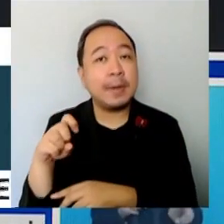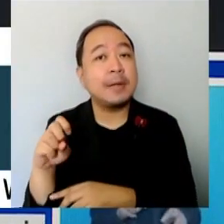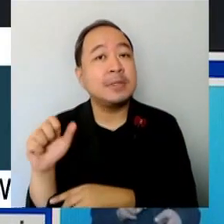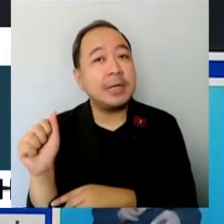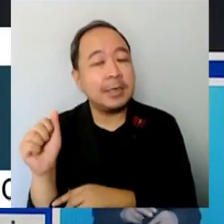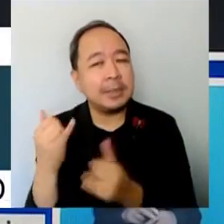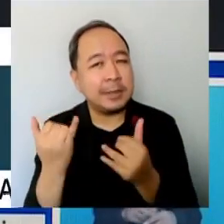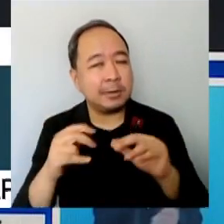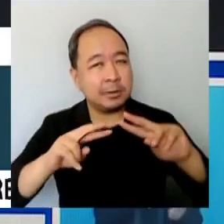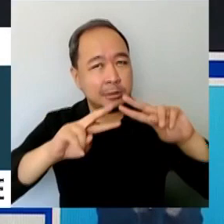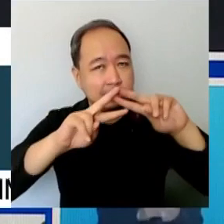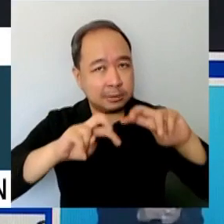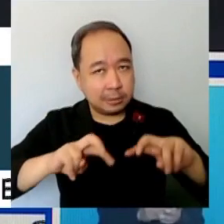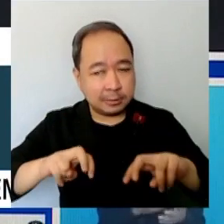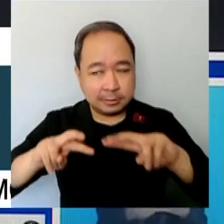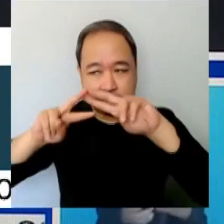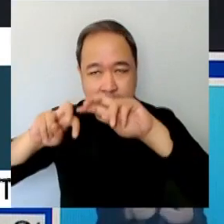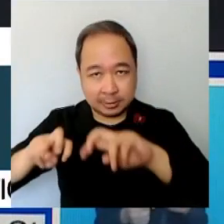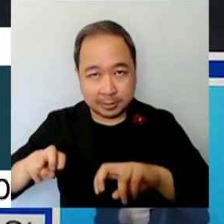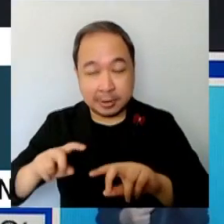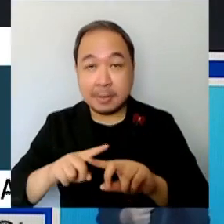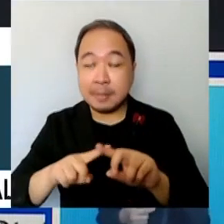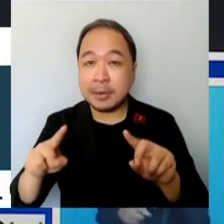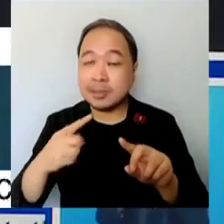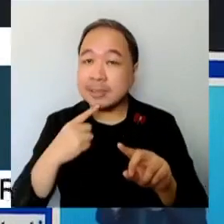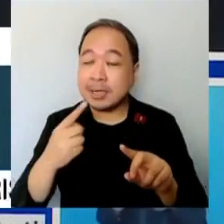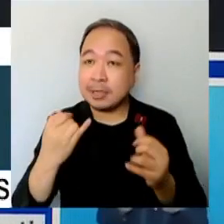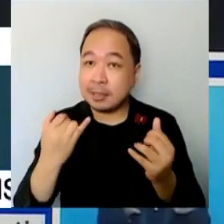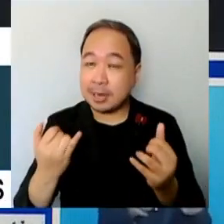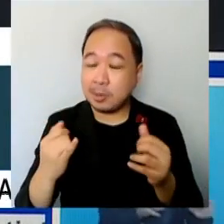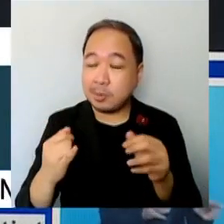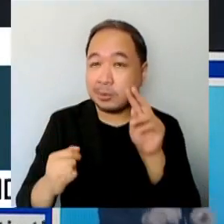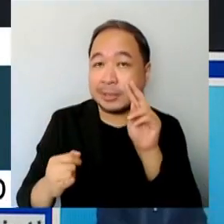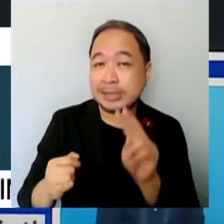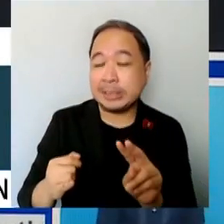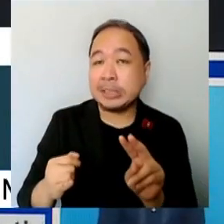dito sa mga datos. Although sabi ko nga, while we are seeing